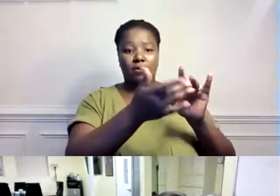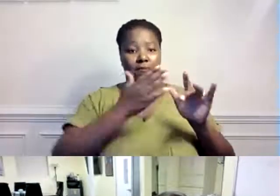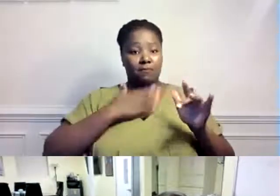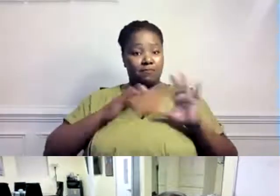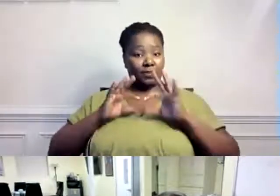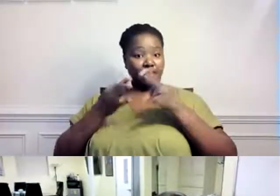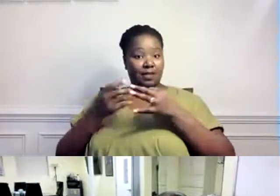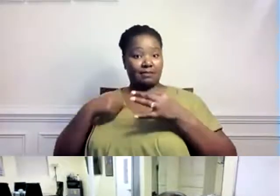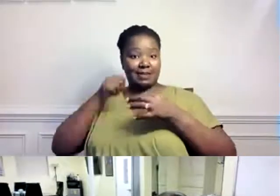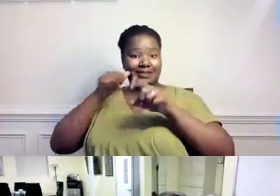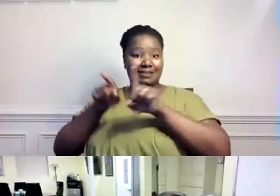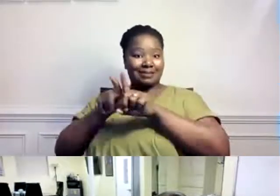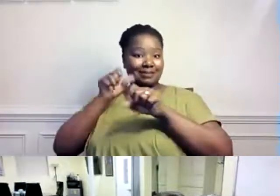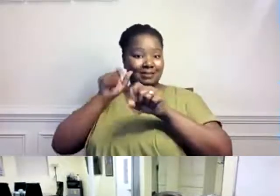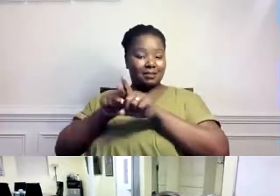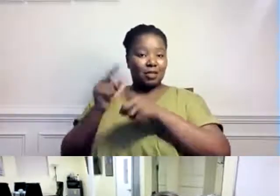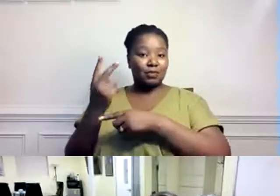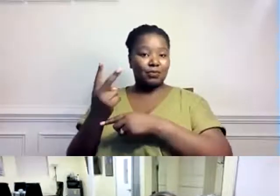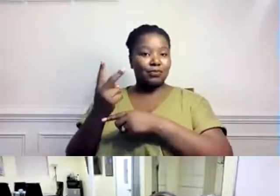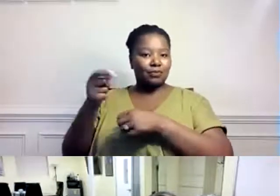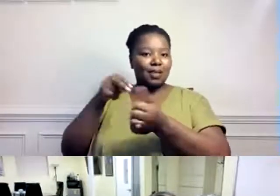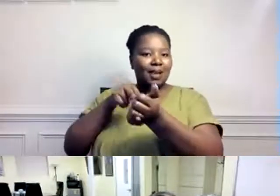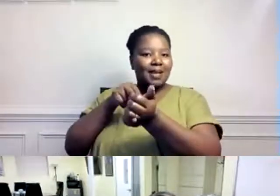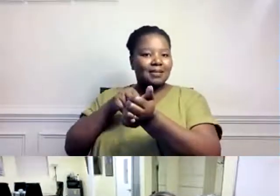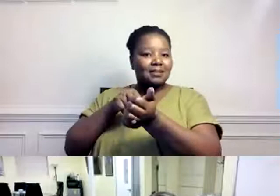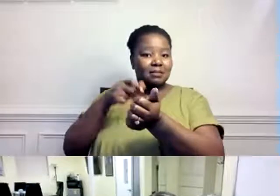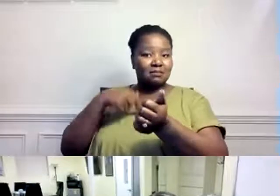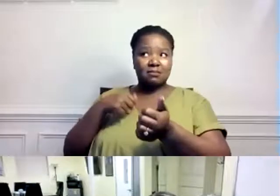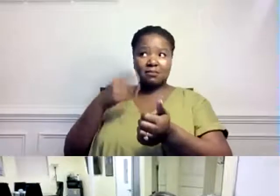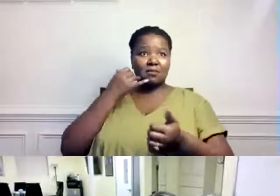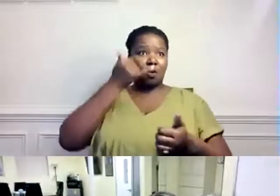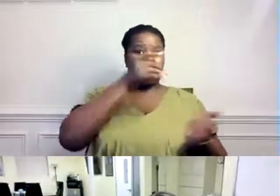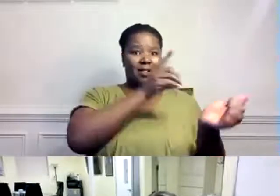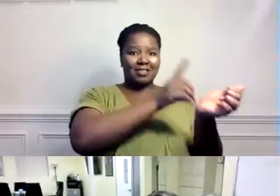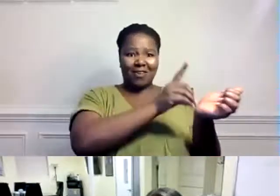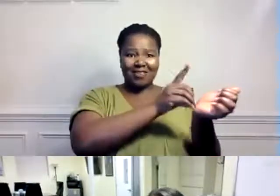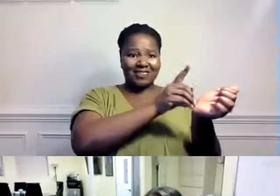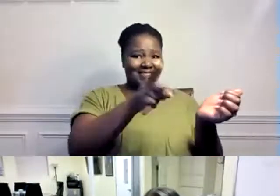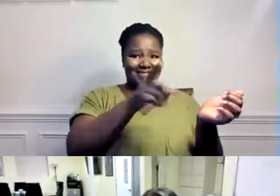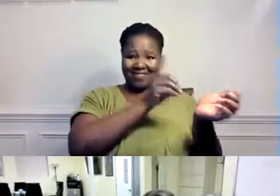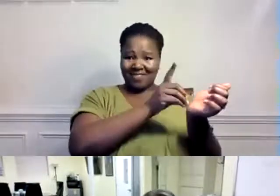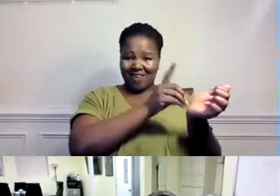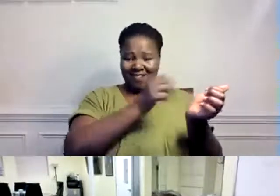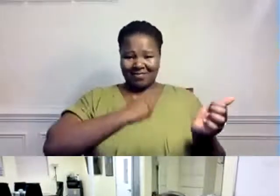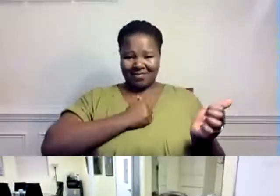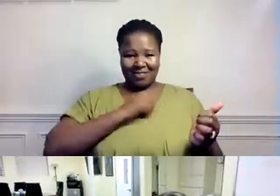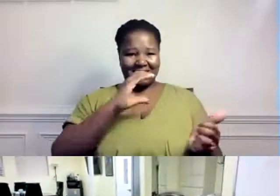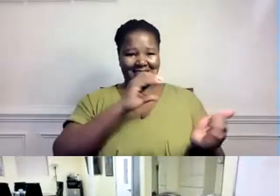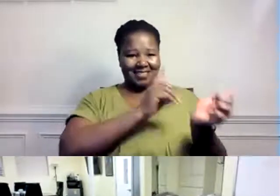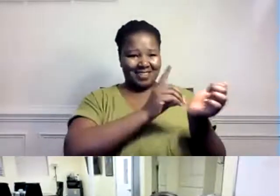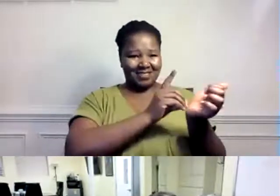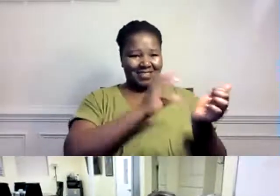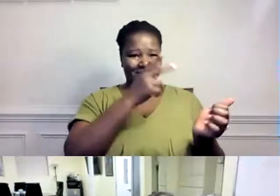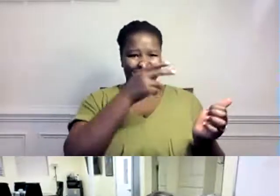nurses, and so I don't call the doctor first. Sorry, Dr. Chapman, I don't call my doctor first. I